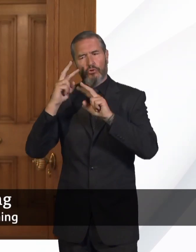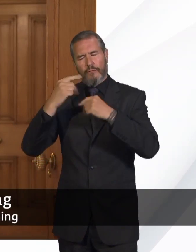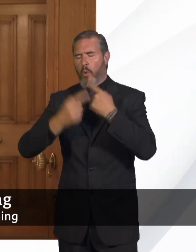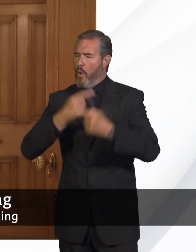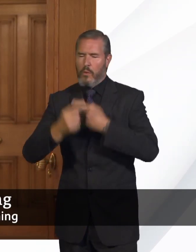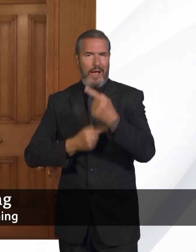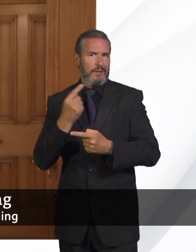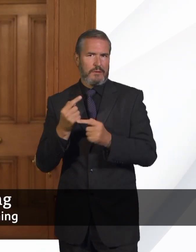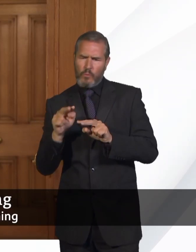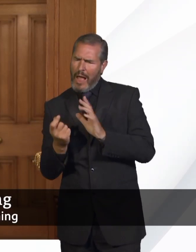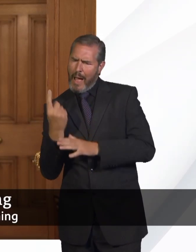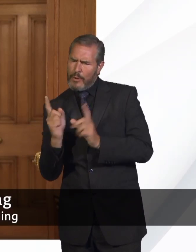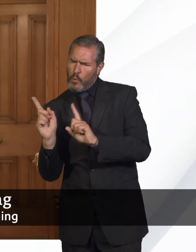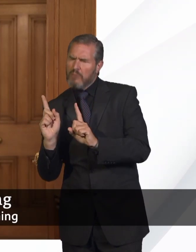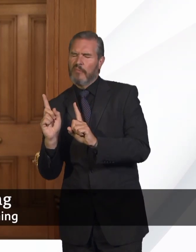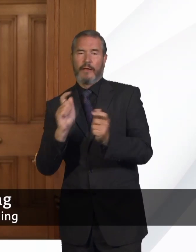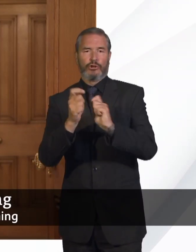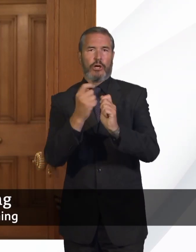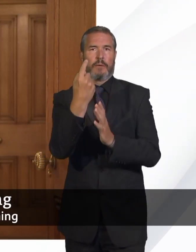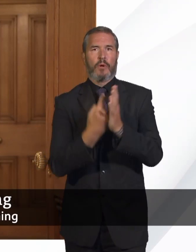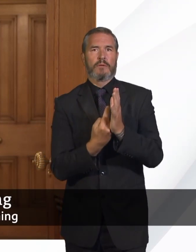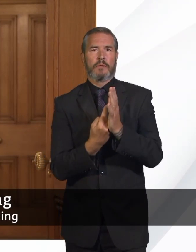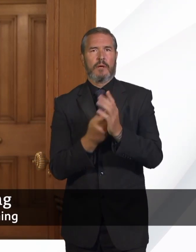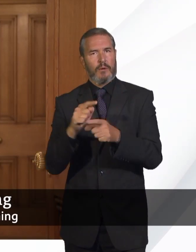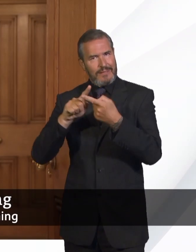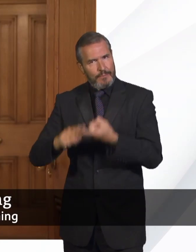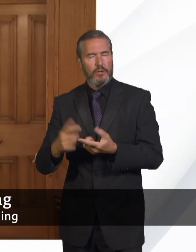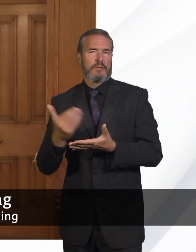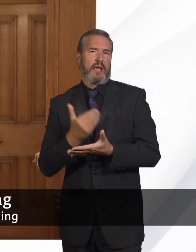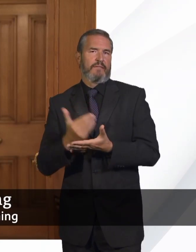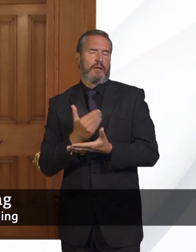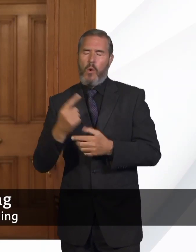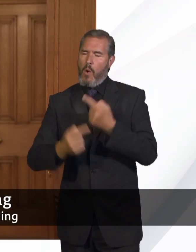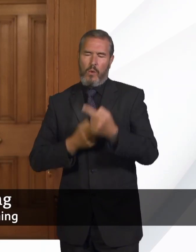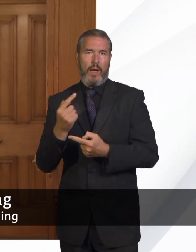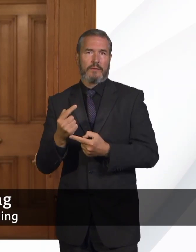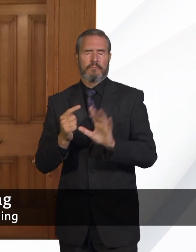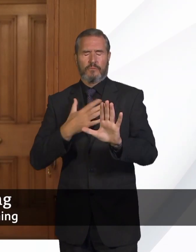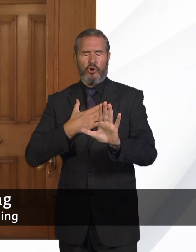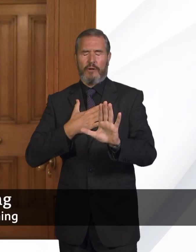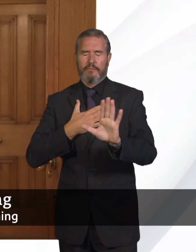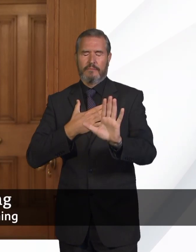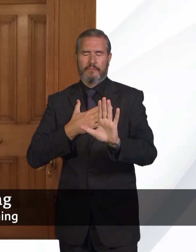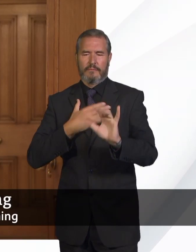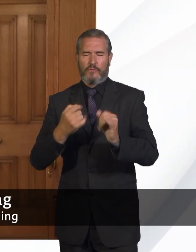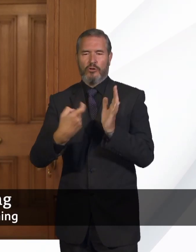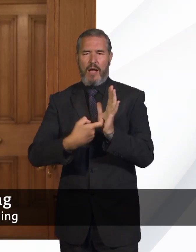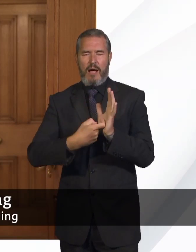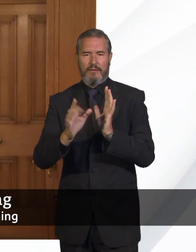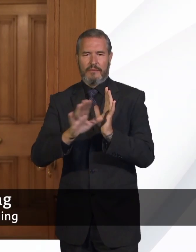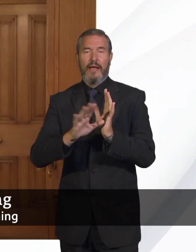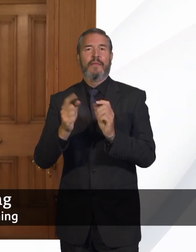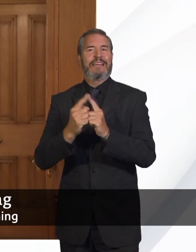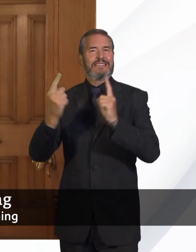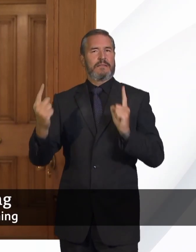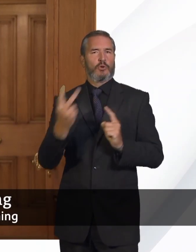course, this will depend on safety considerations, sorry, not the R factor, the distance,